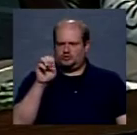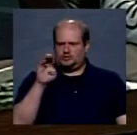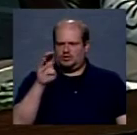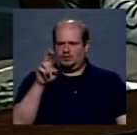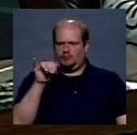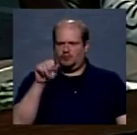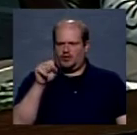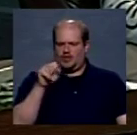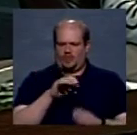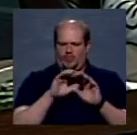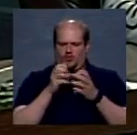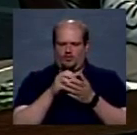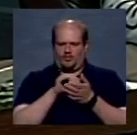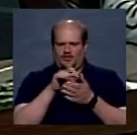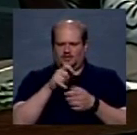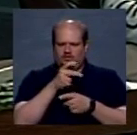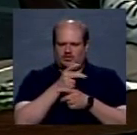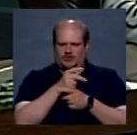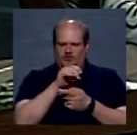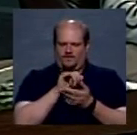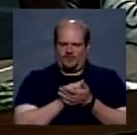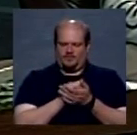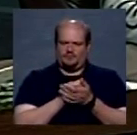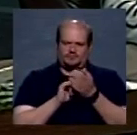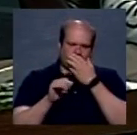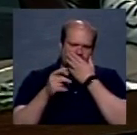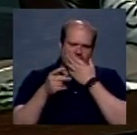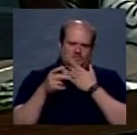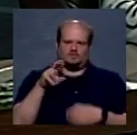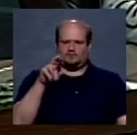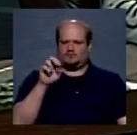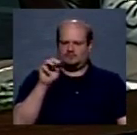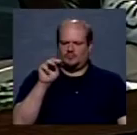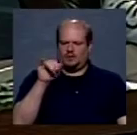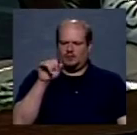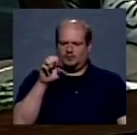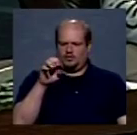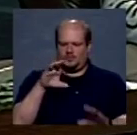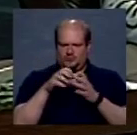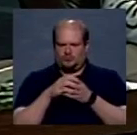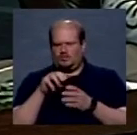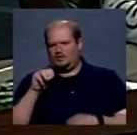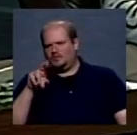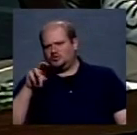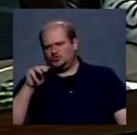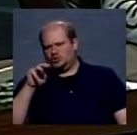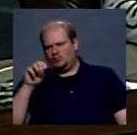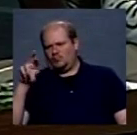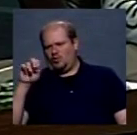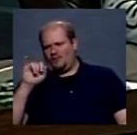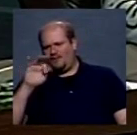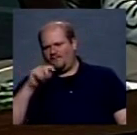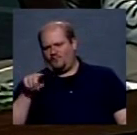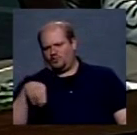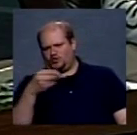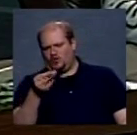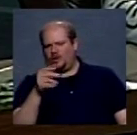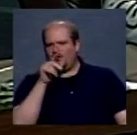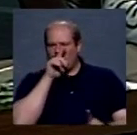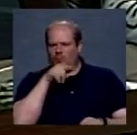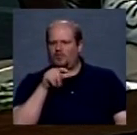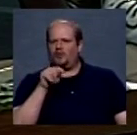and the group that's supposed to take care of it is the premise group. Mr. Moore, if we turn in a report of